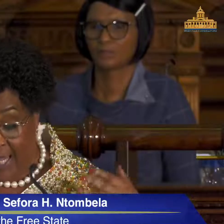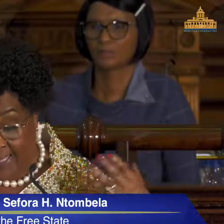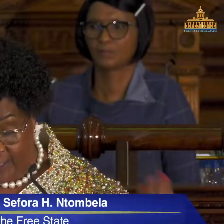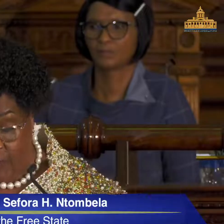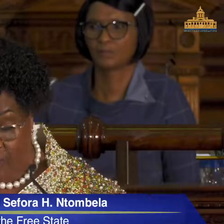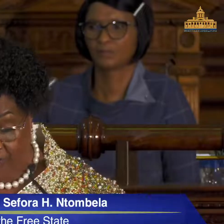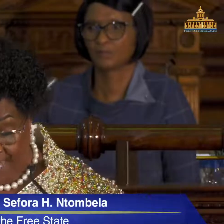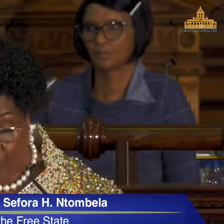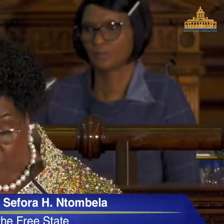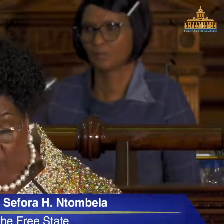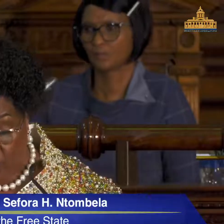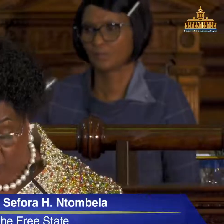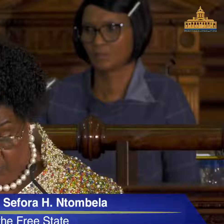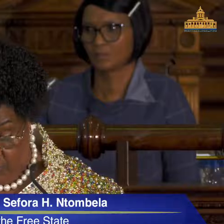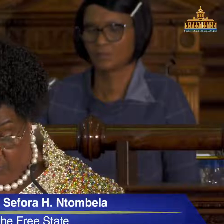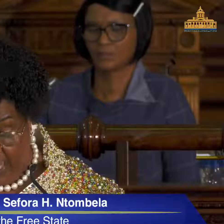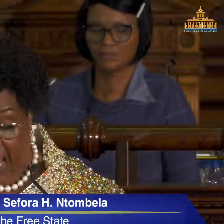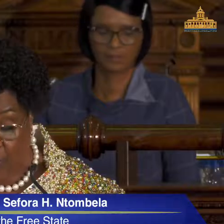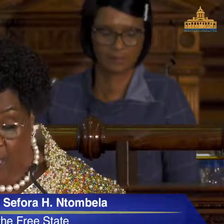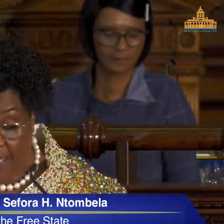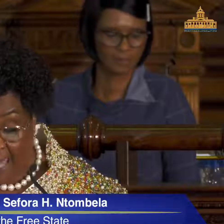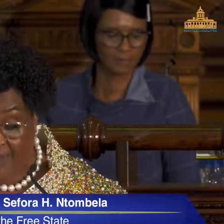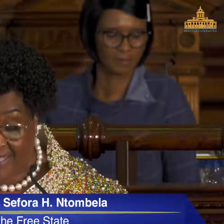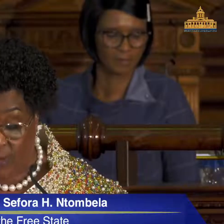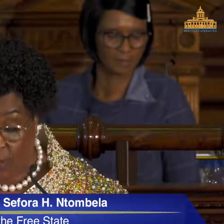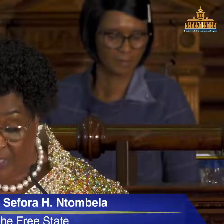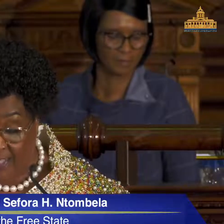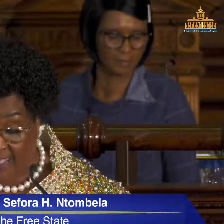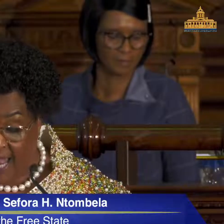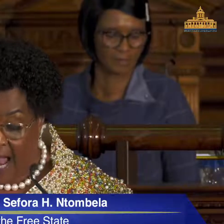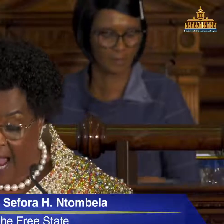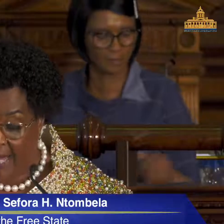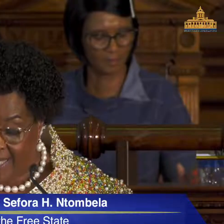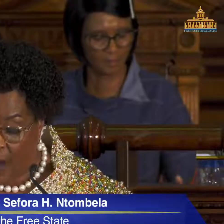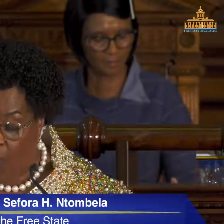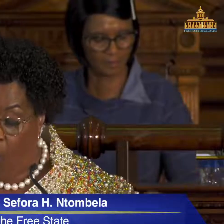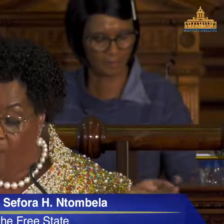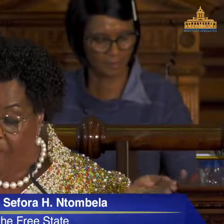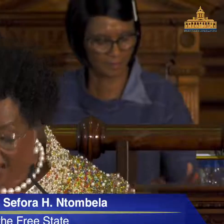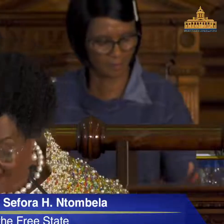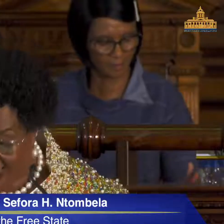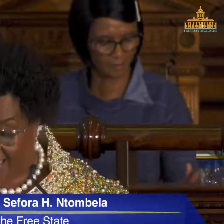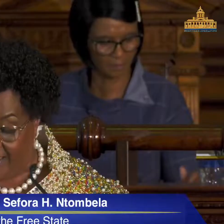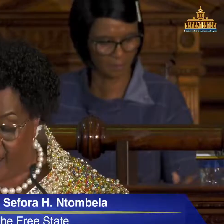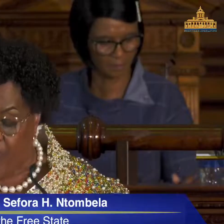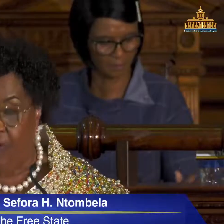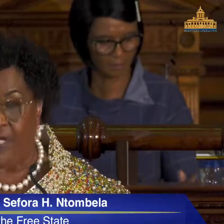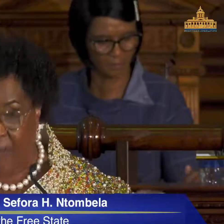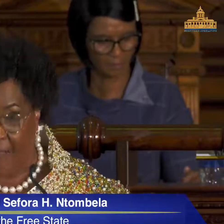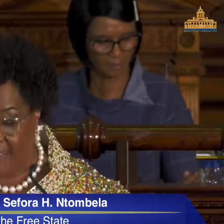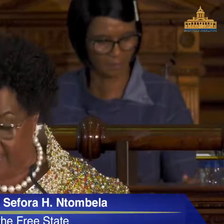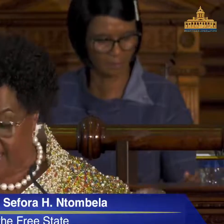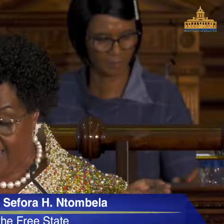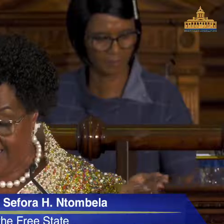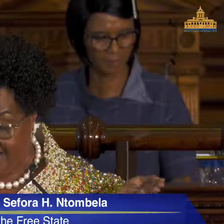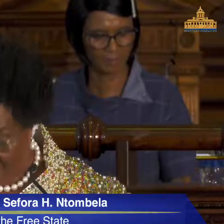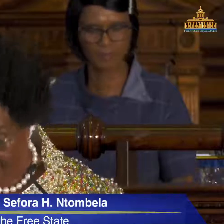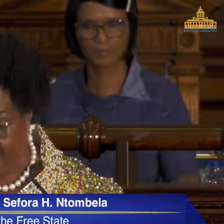jwang. At least we have heard from now lifestyle audits are now compulsory for the